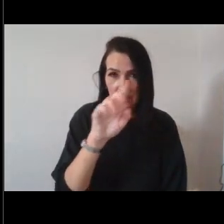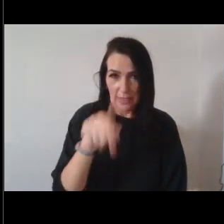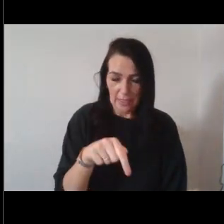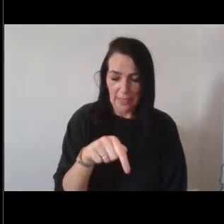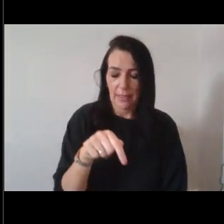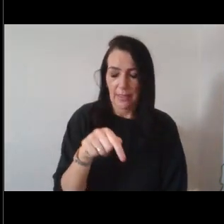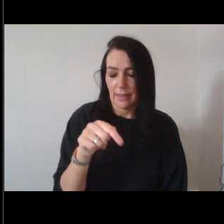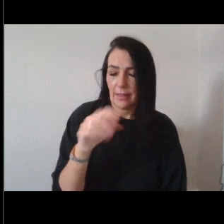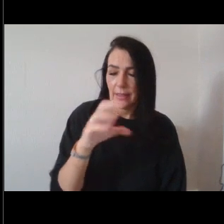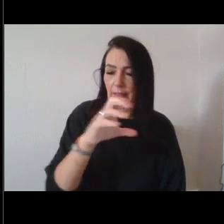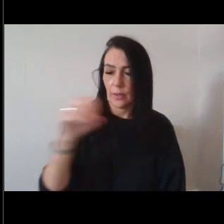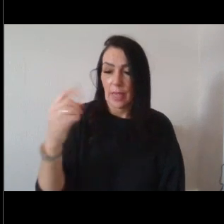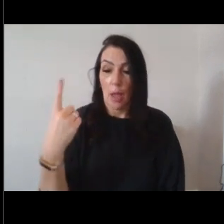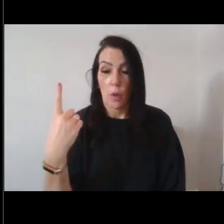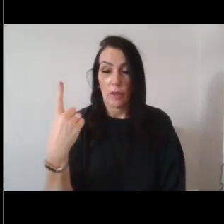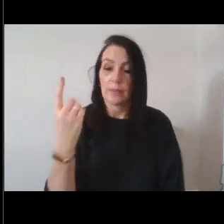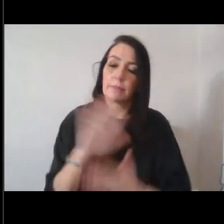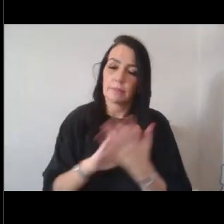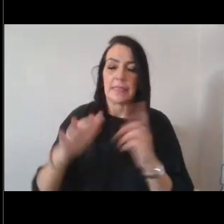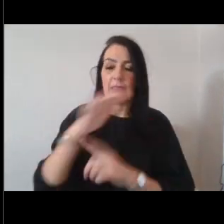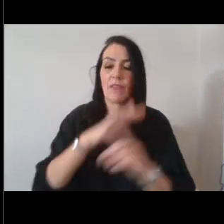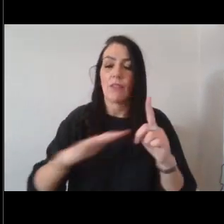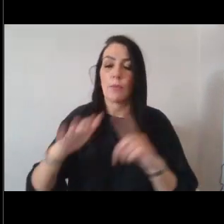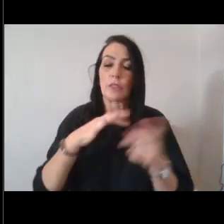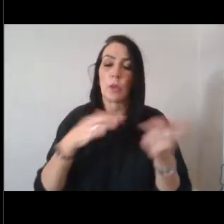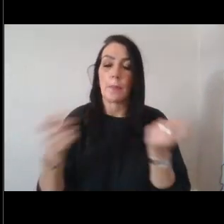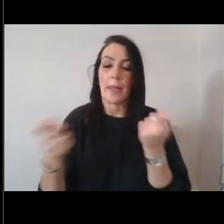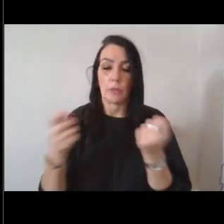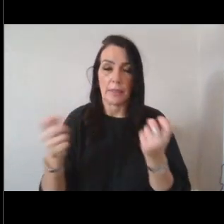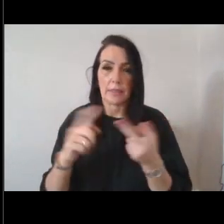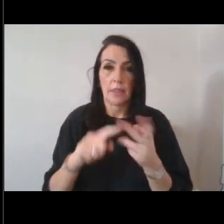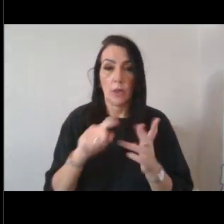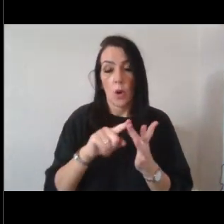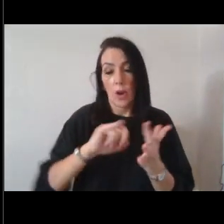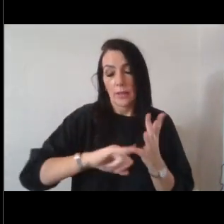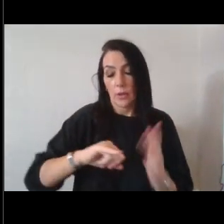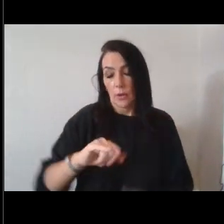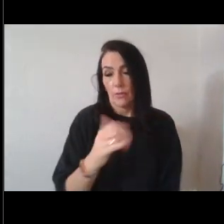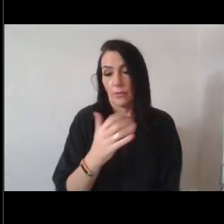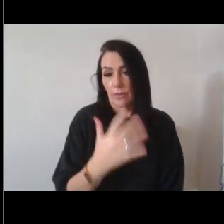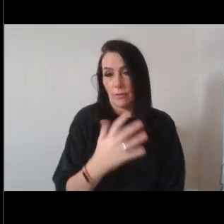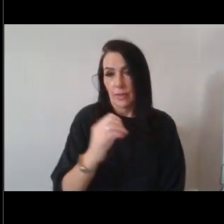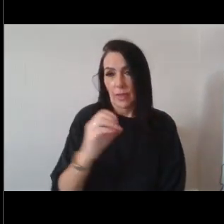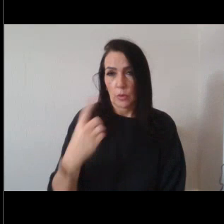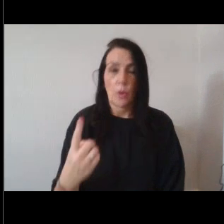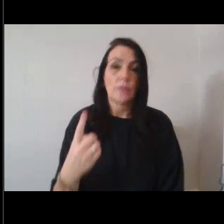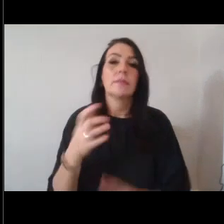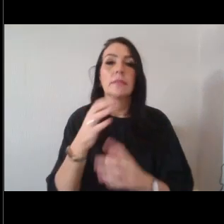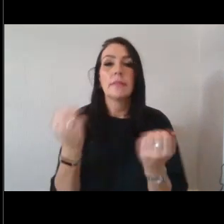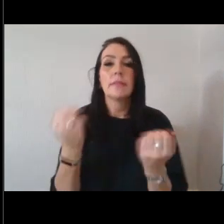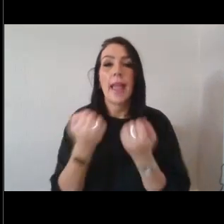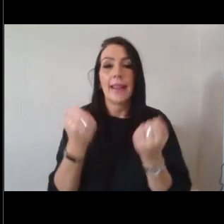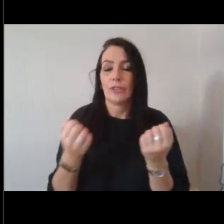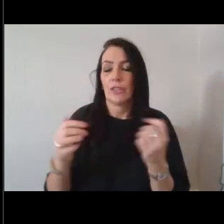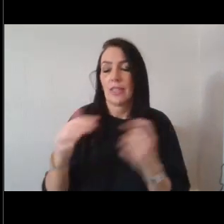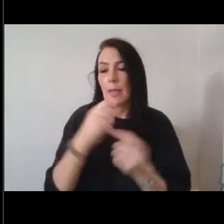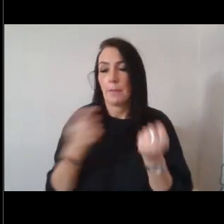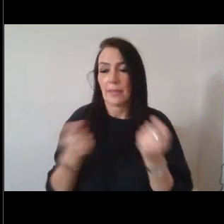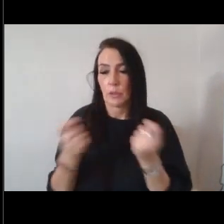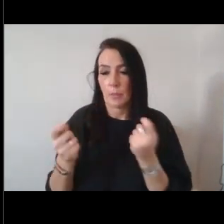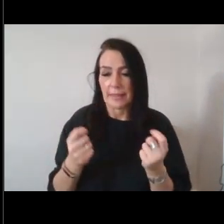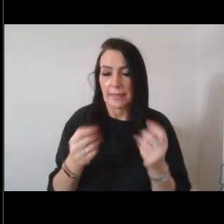which is the environmental management, or ISO 50001, which is energy management, and ISO